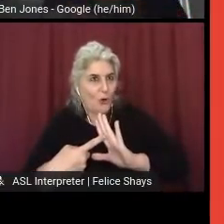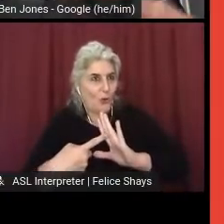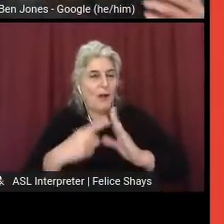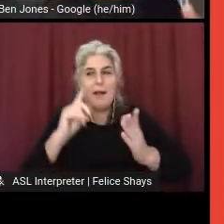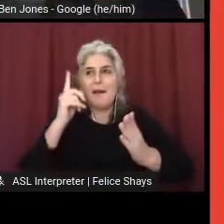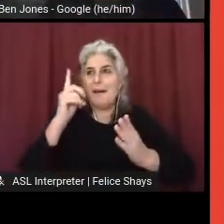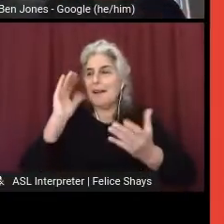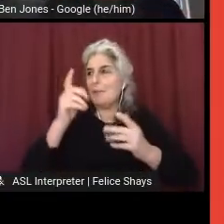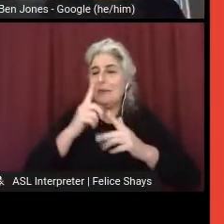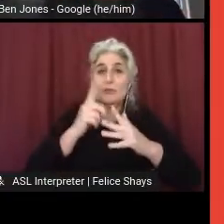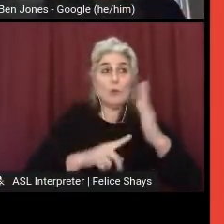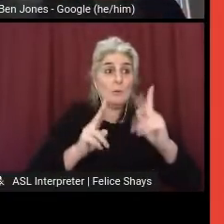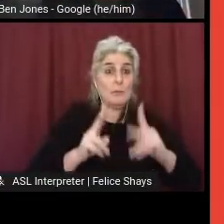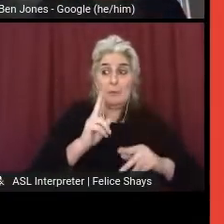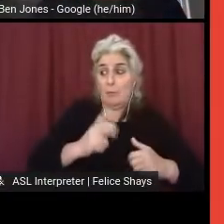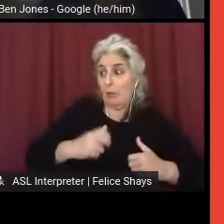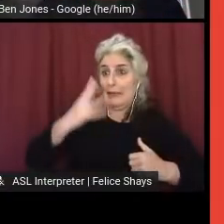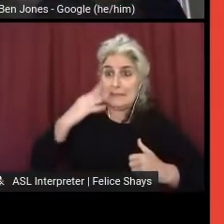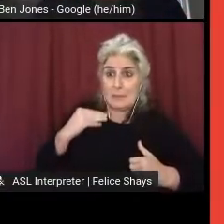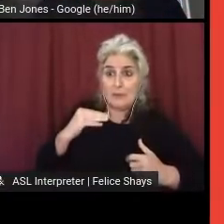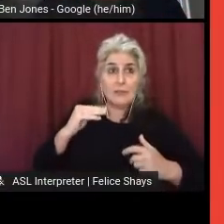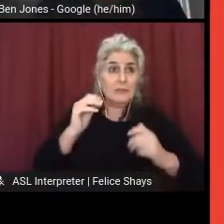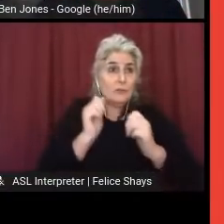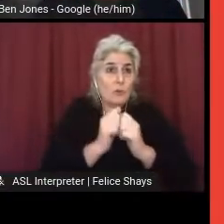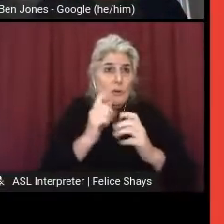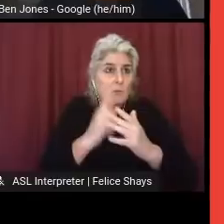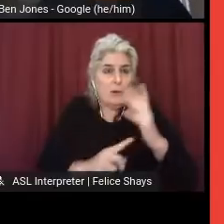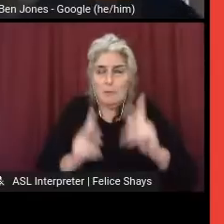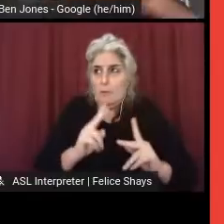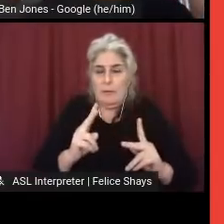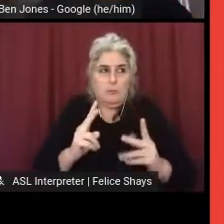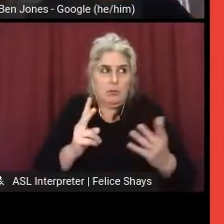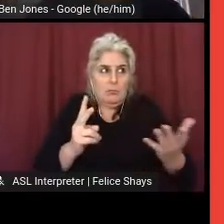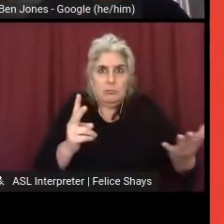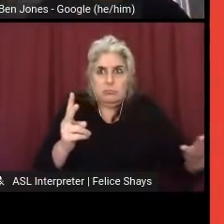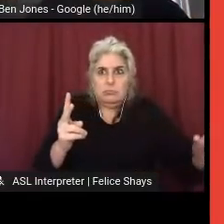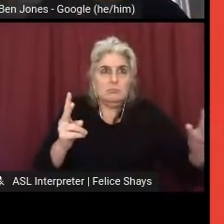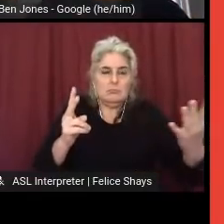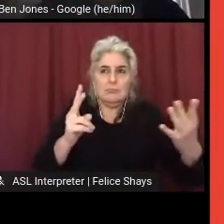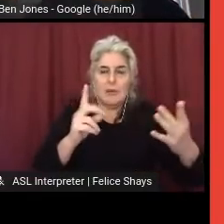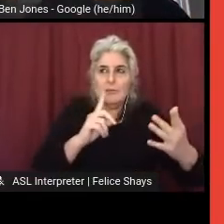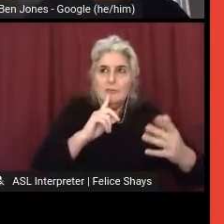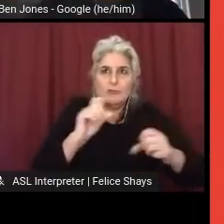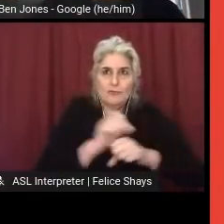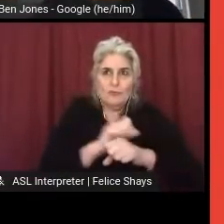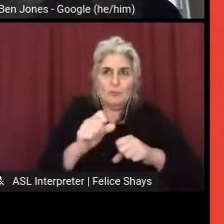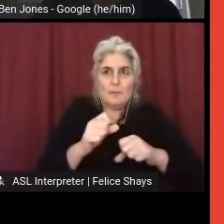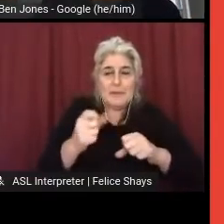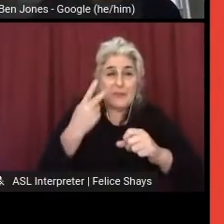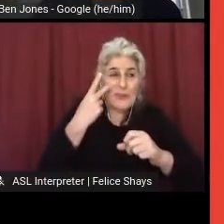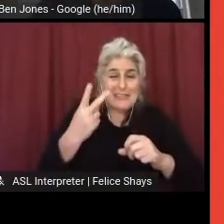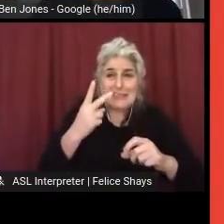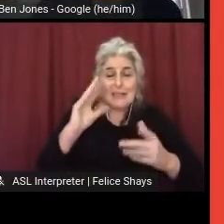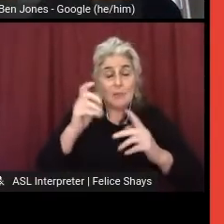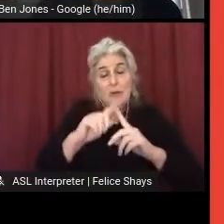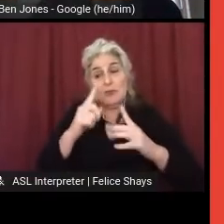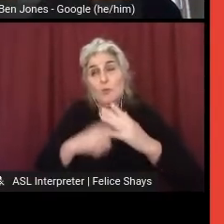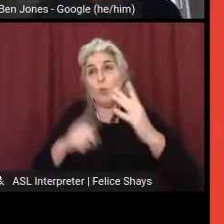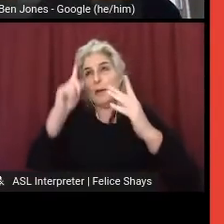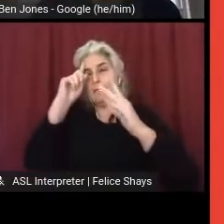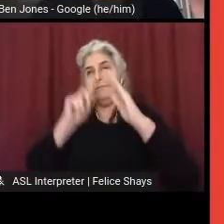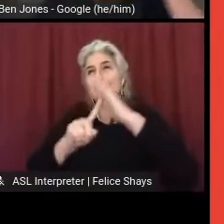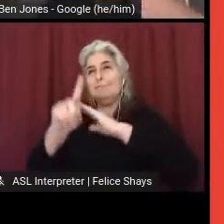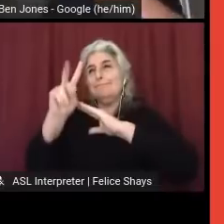me in order to communicate effectively? For this, we did a review of a little over 3,000